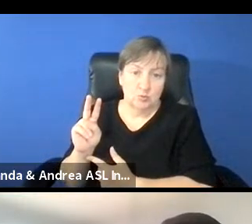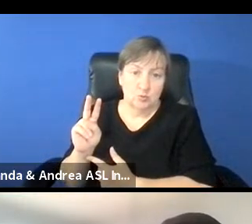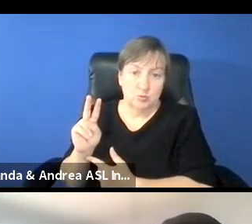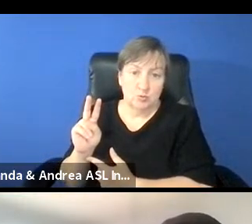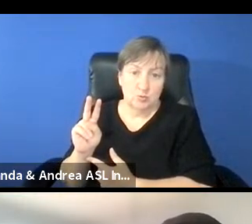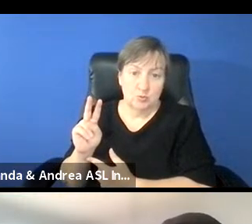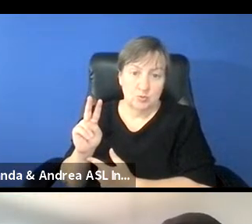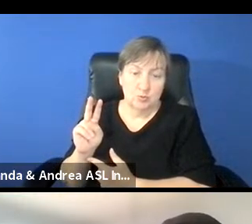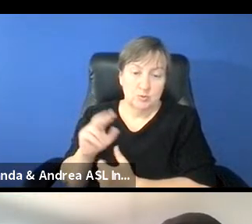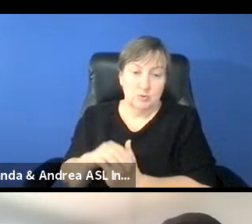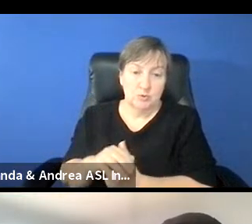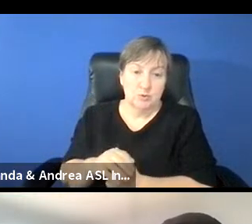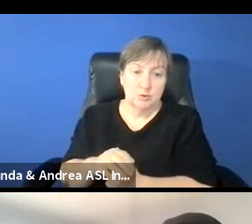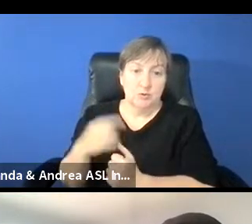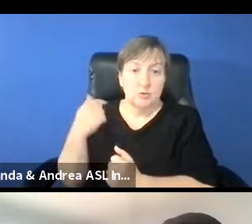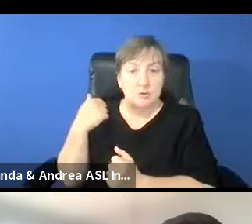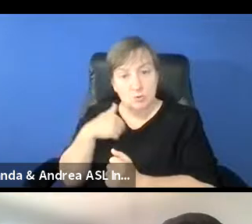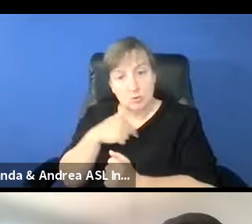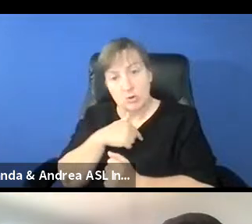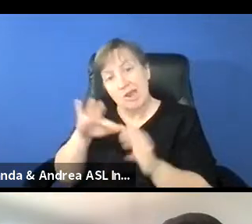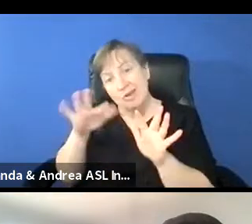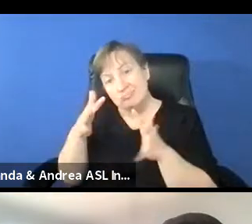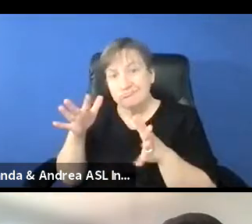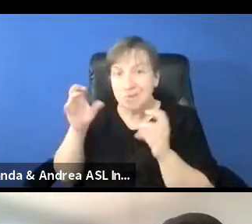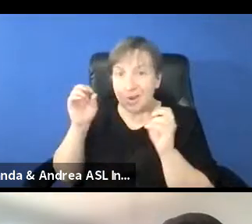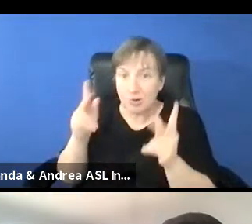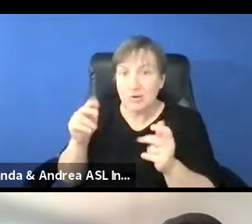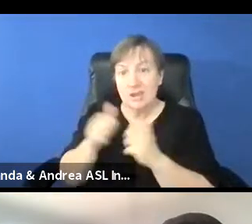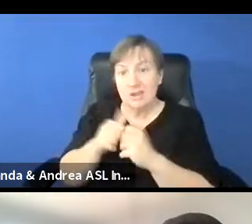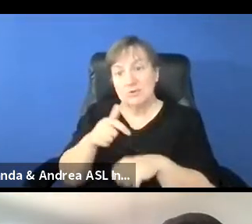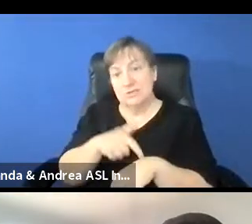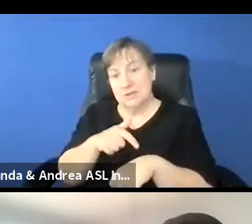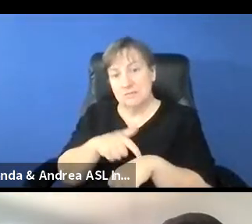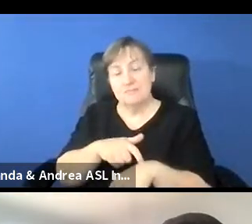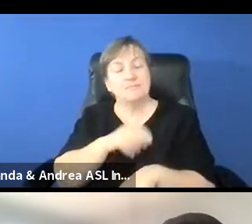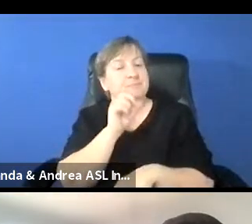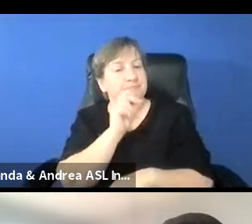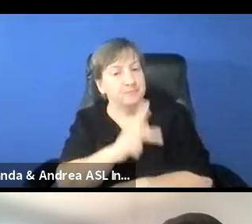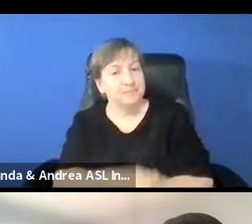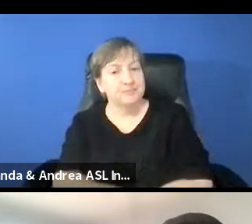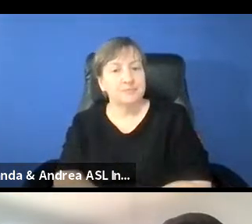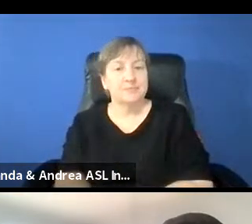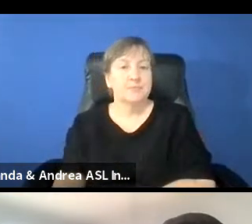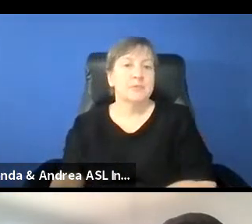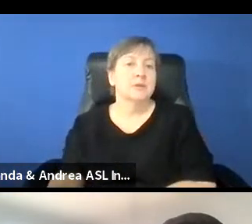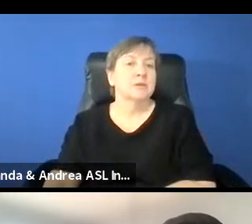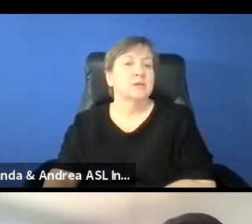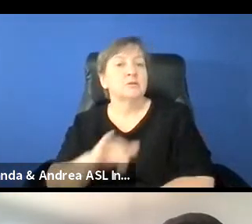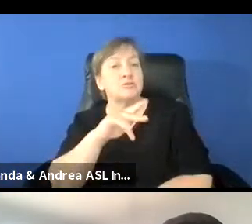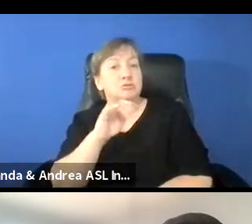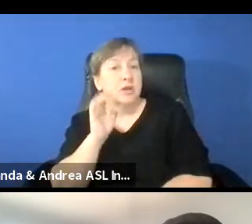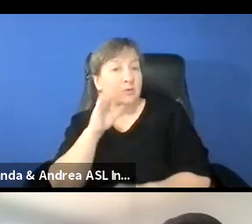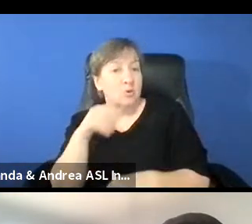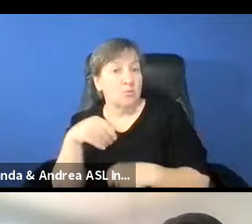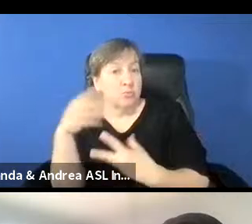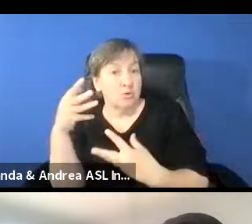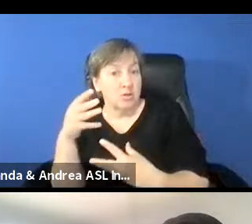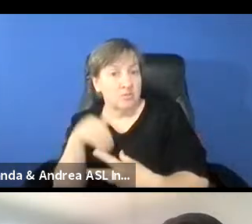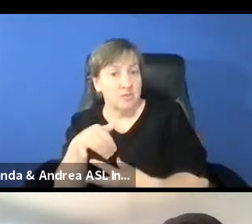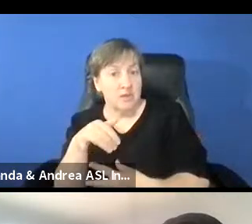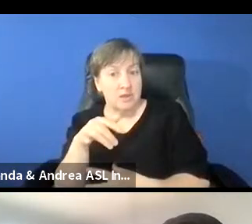And we're doing okay for time. Okay. Jake, are you going to pull that up?